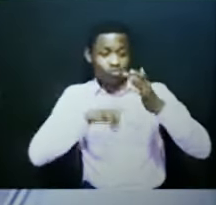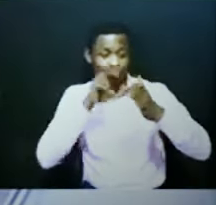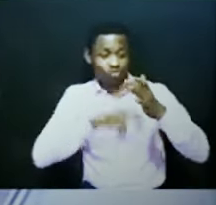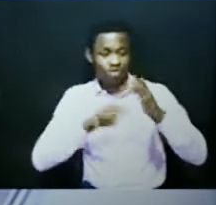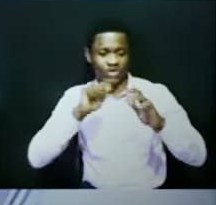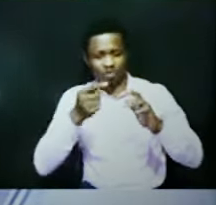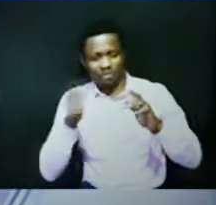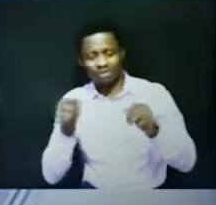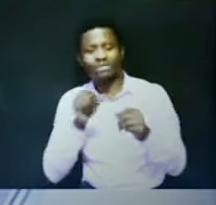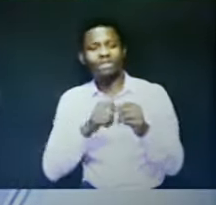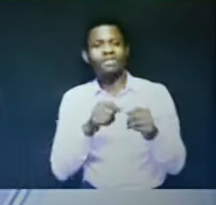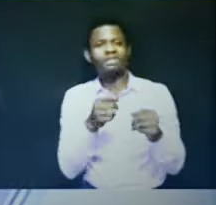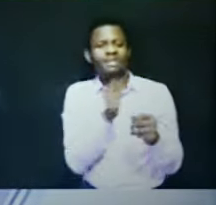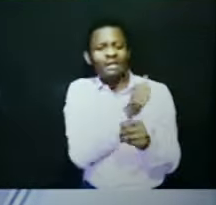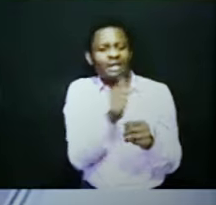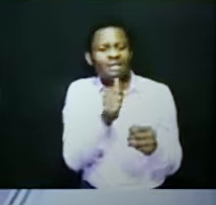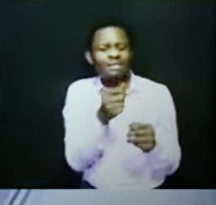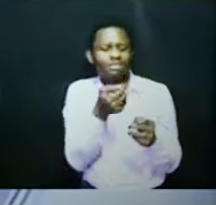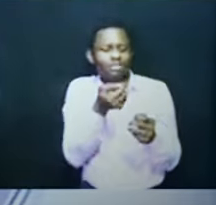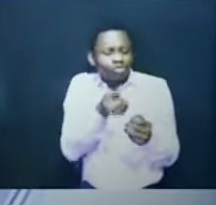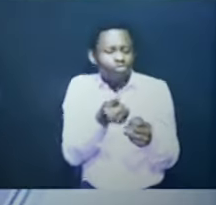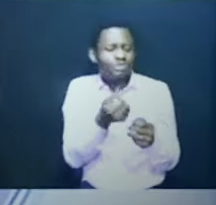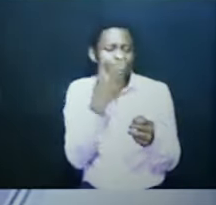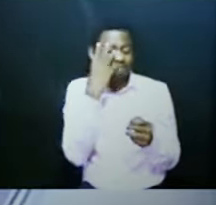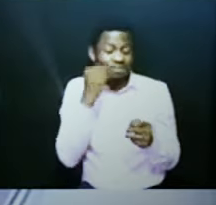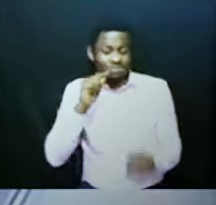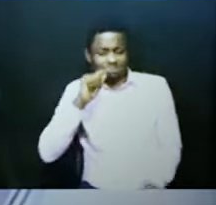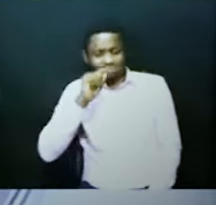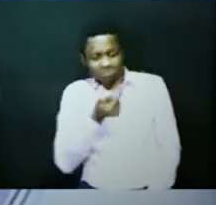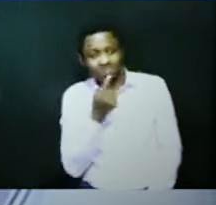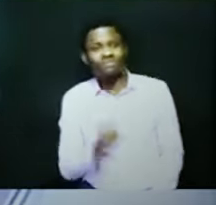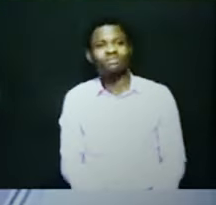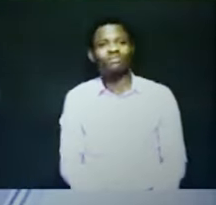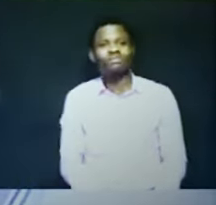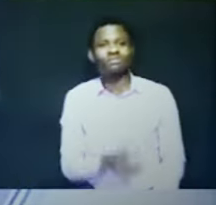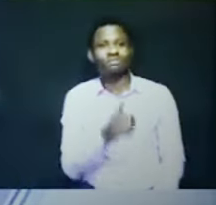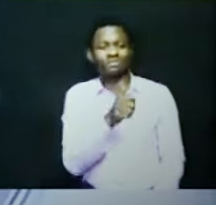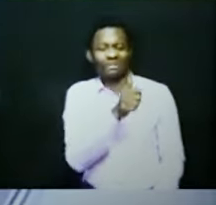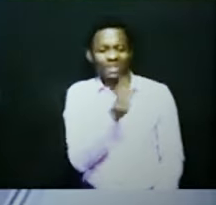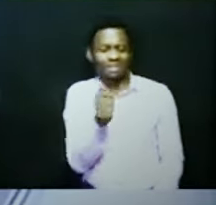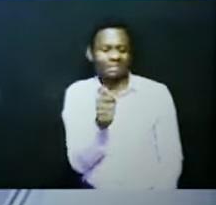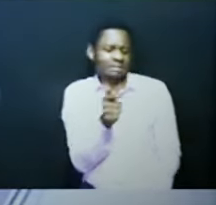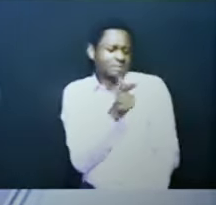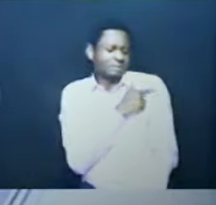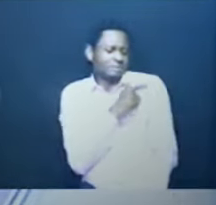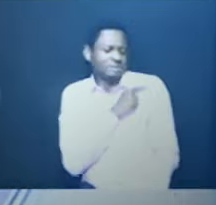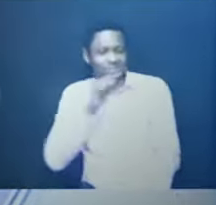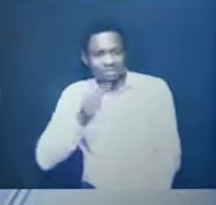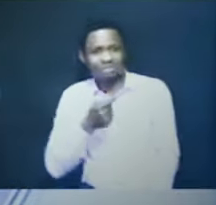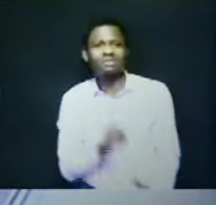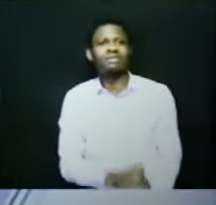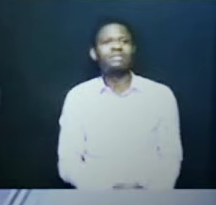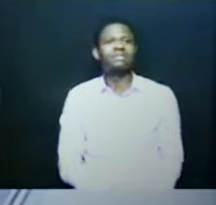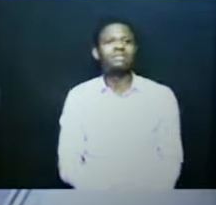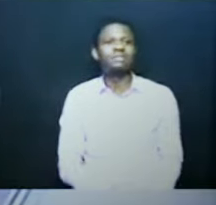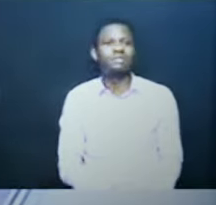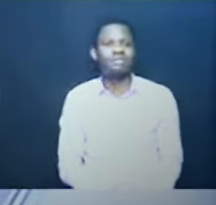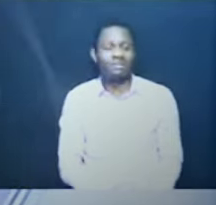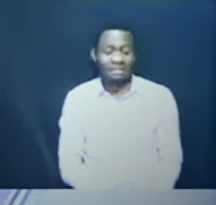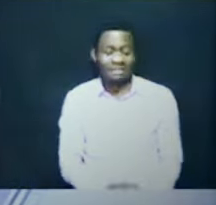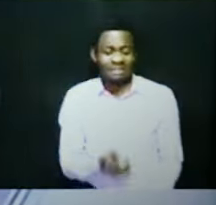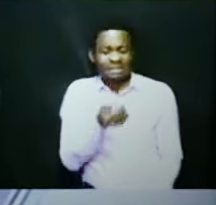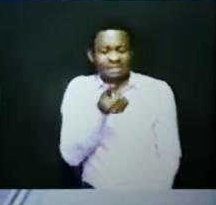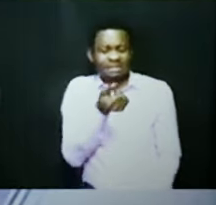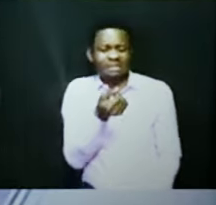together. Ready, go. A little sleep, comma. A little slumber, comma, a little folding